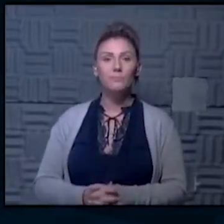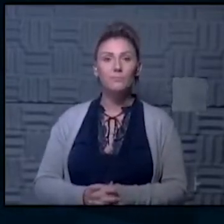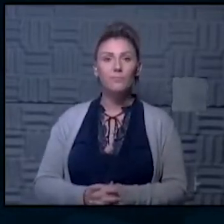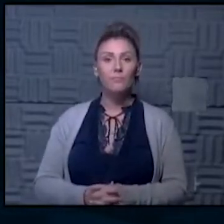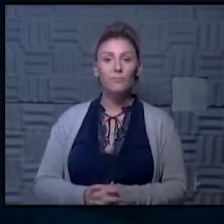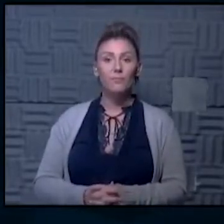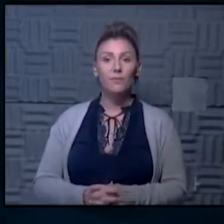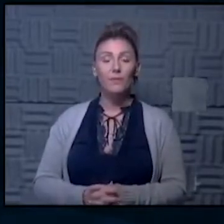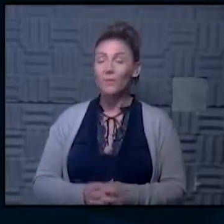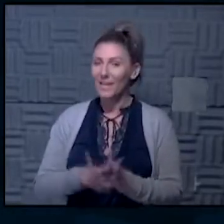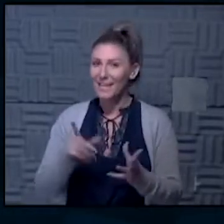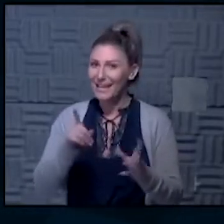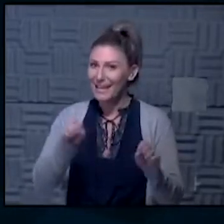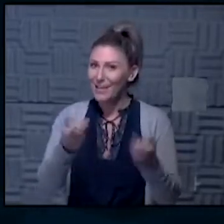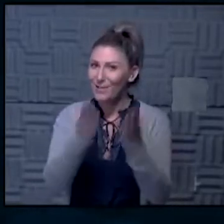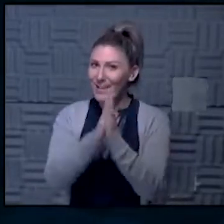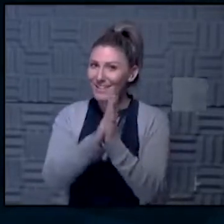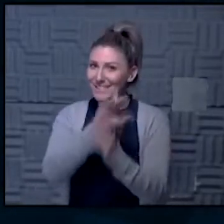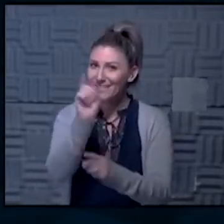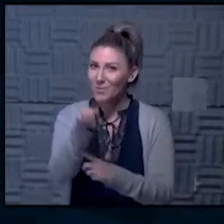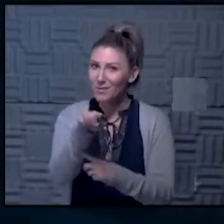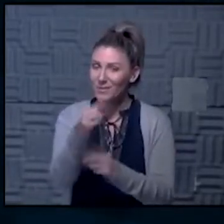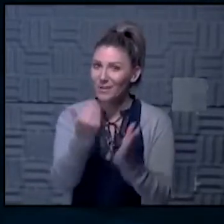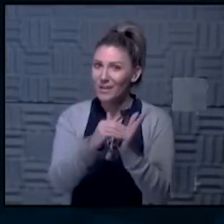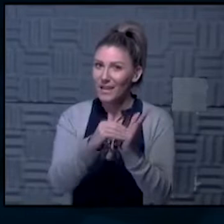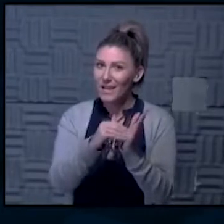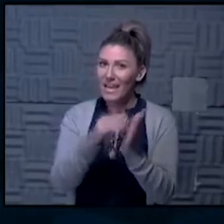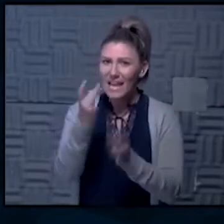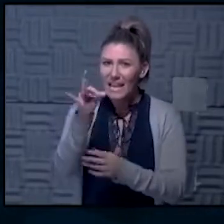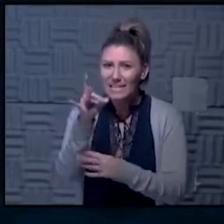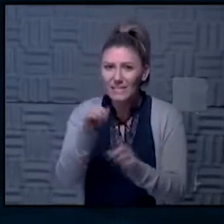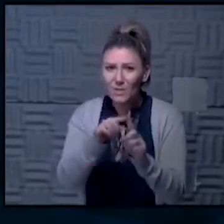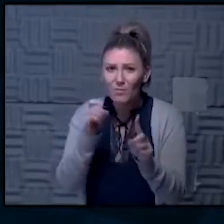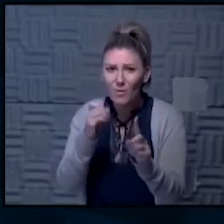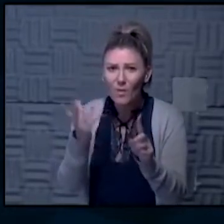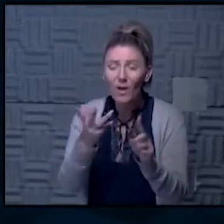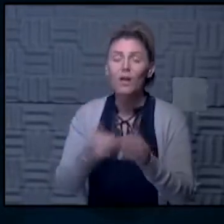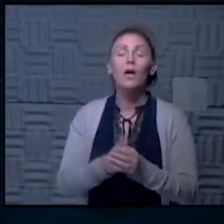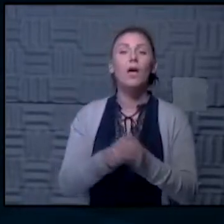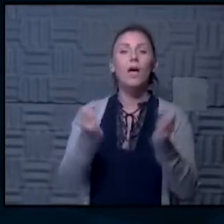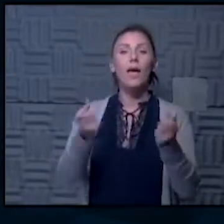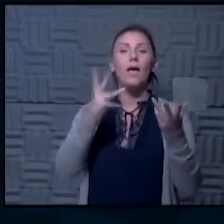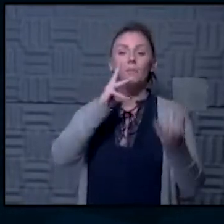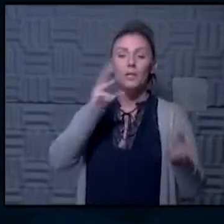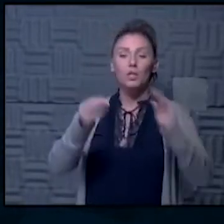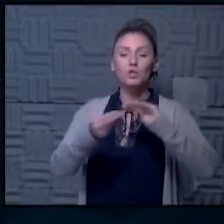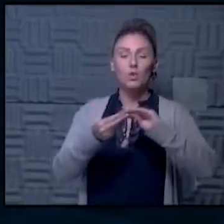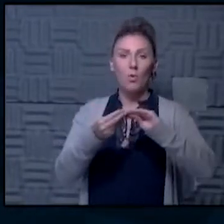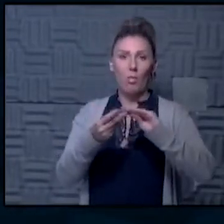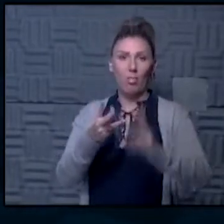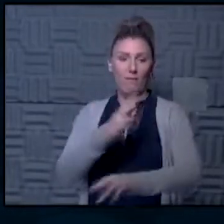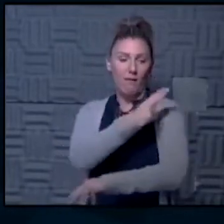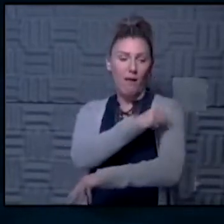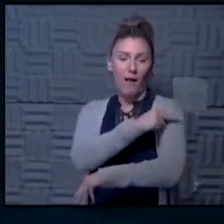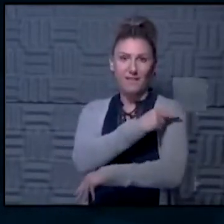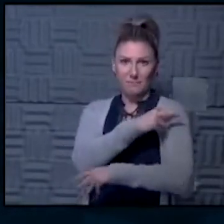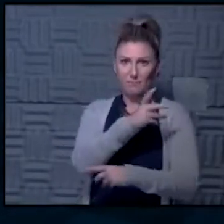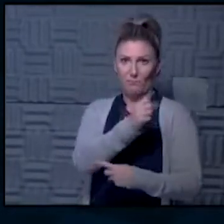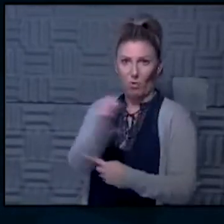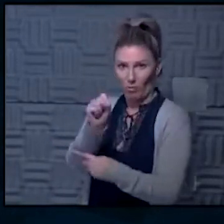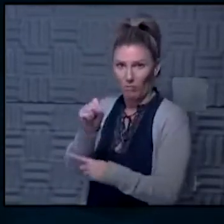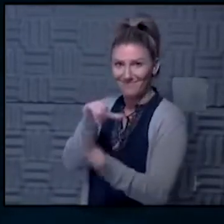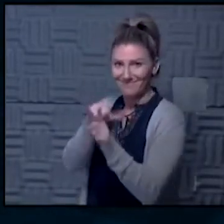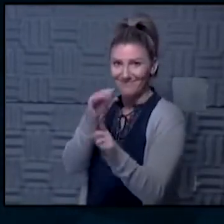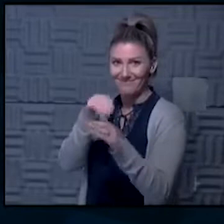Okay, ask me that question one more time, though. 18 Sure. out of... How many total hospitalized patients, total census in Hays